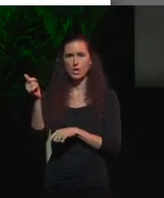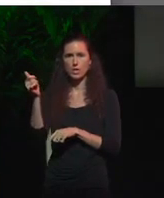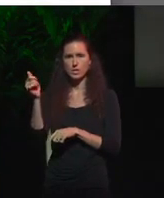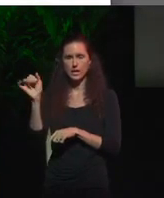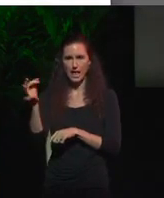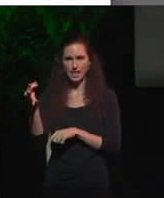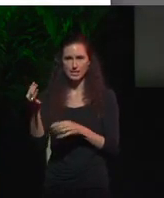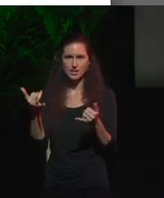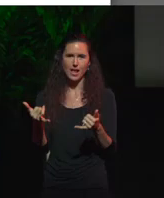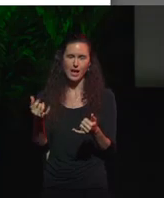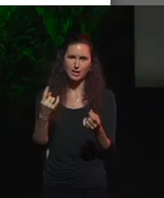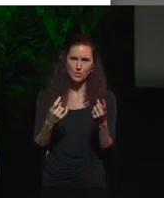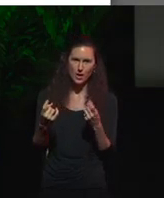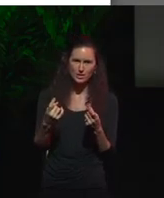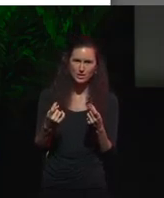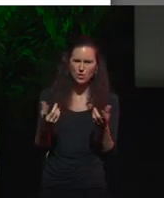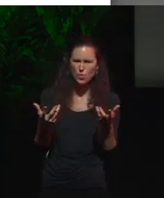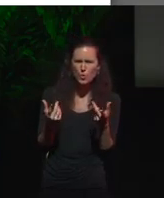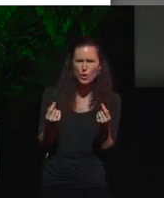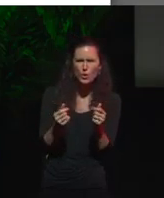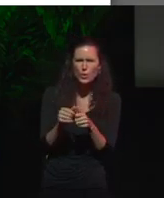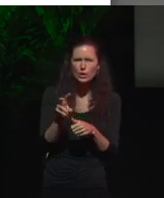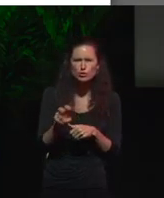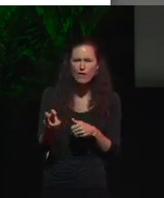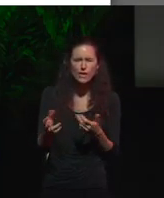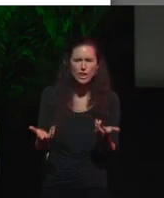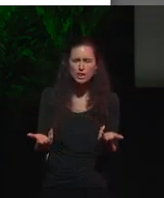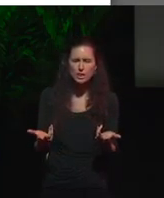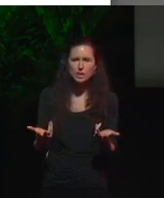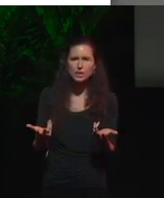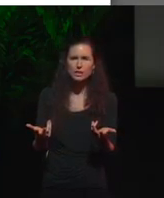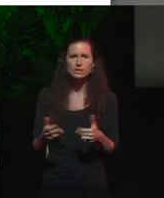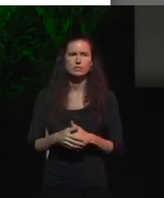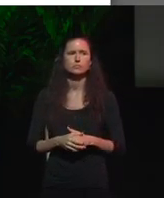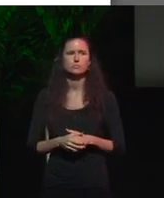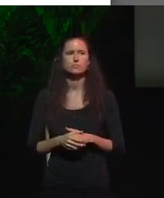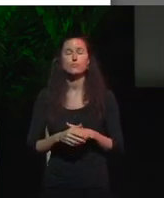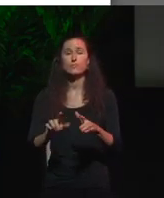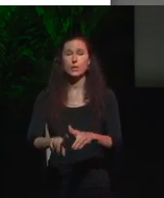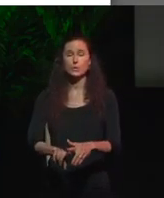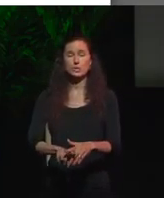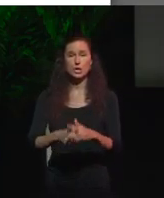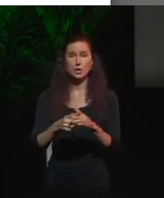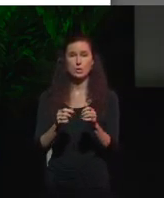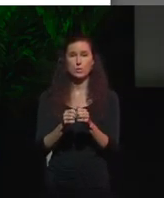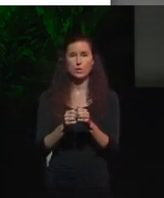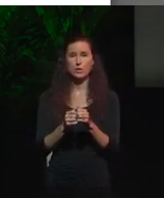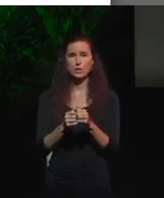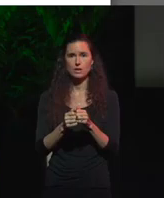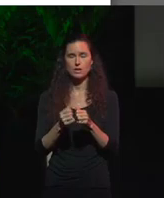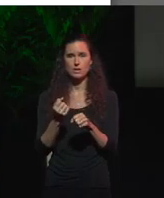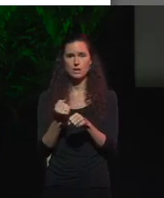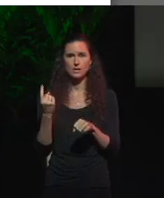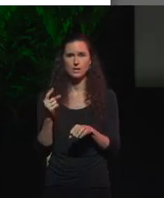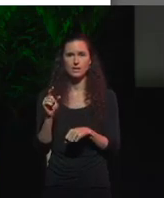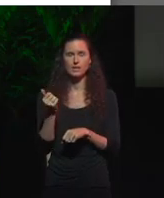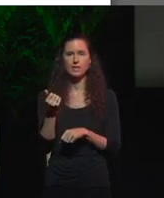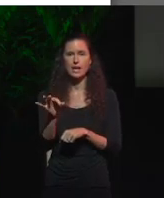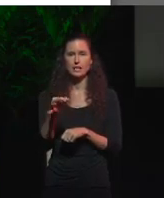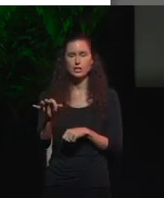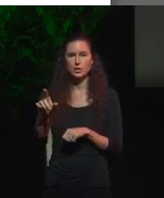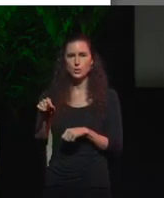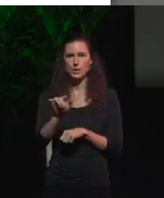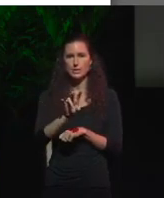this is the question that I get a lot, travel. What are we gonna do with it? Just to start out, last year in 1920, 73